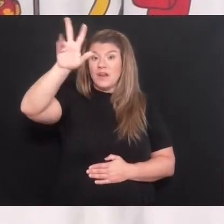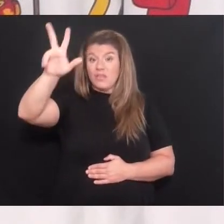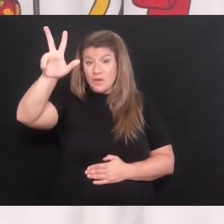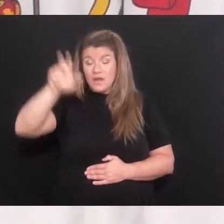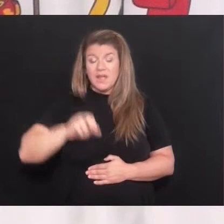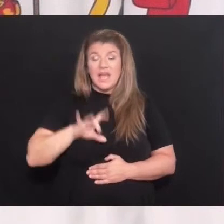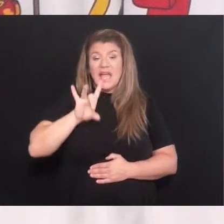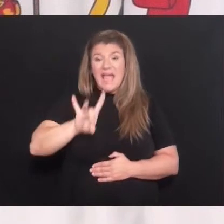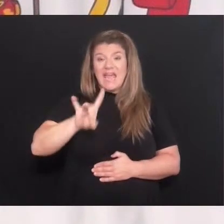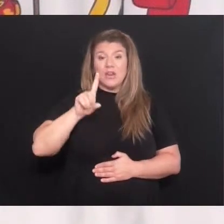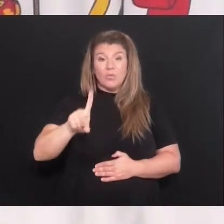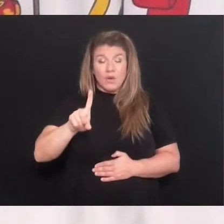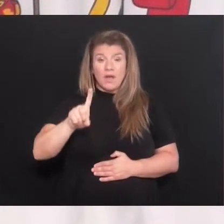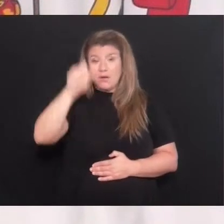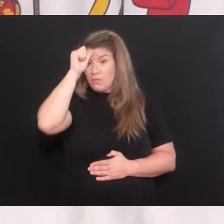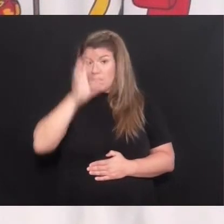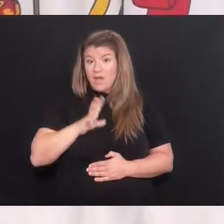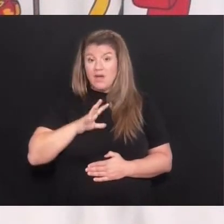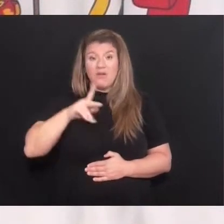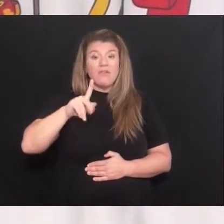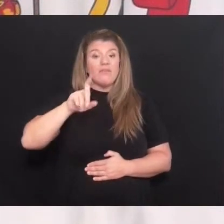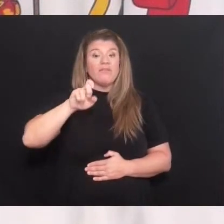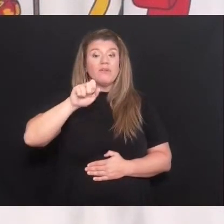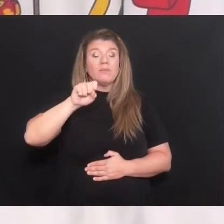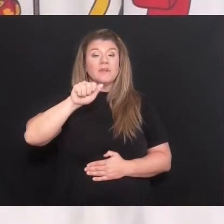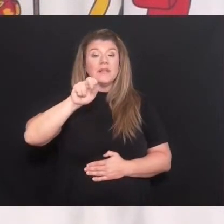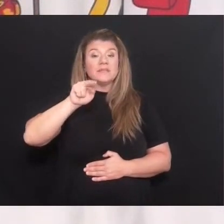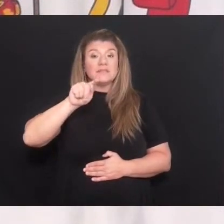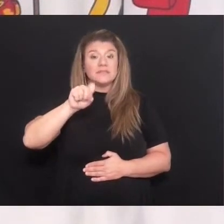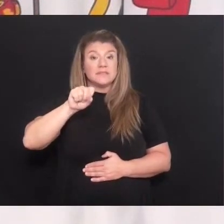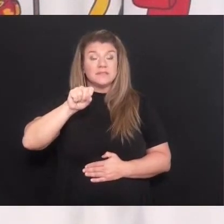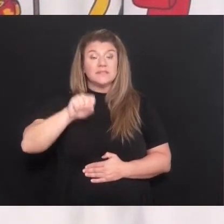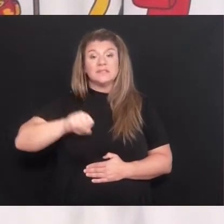3,193rd death is an 81-year-old male from Pleasance County.